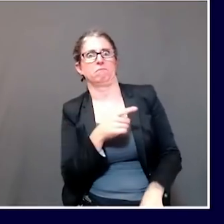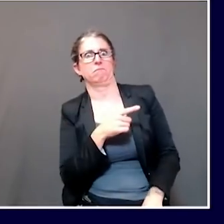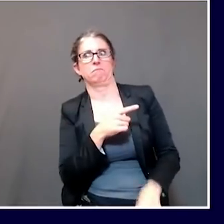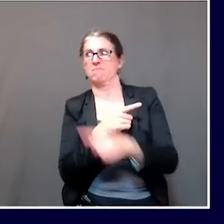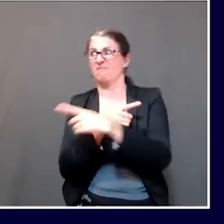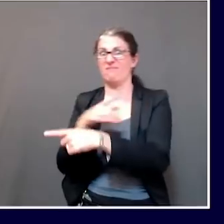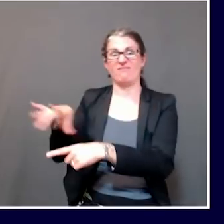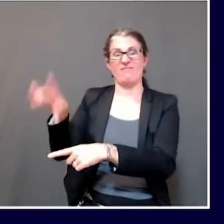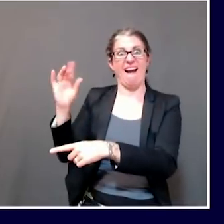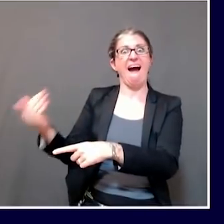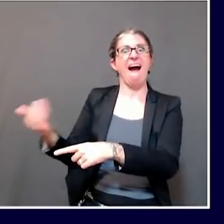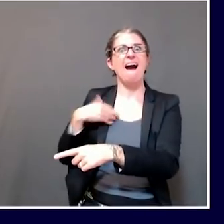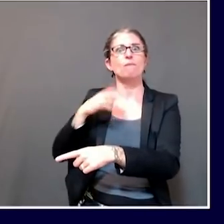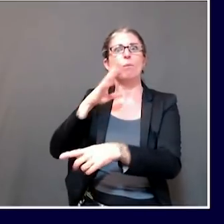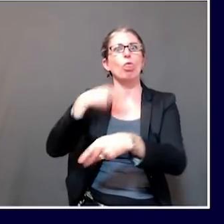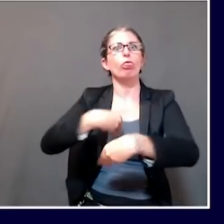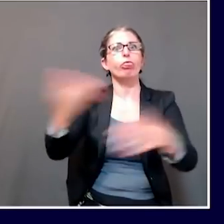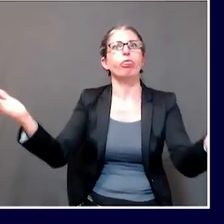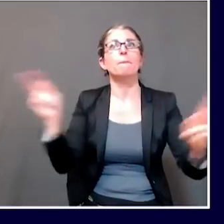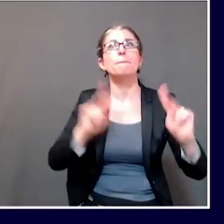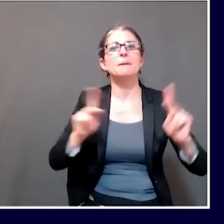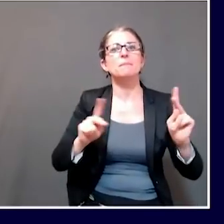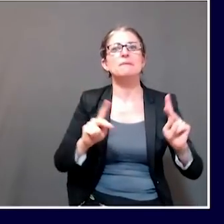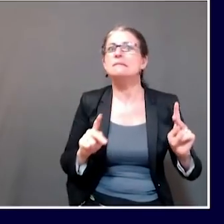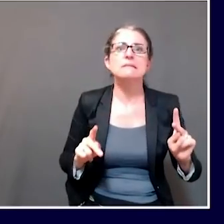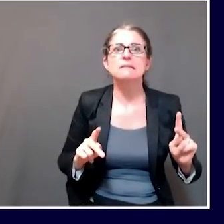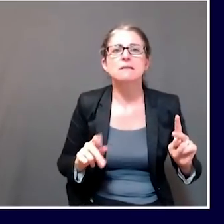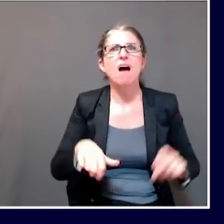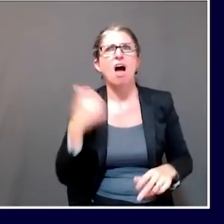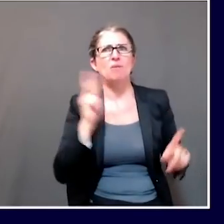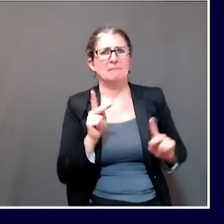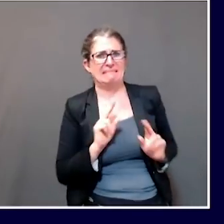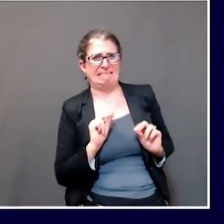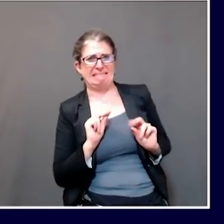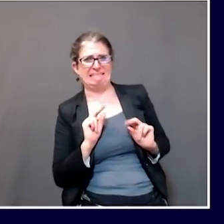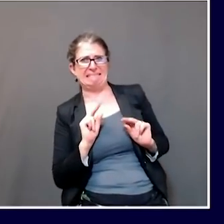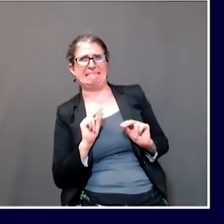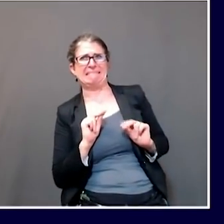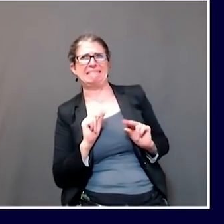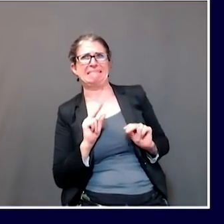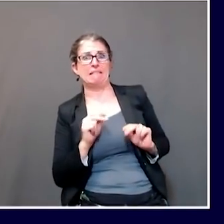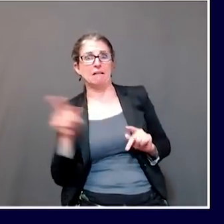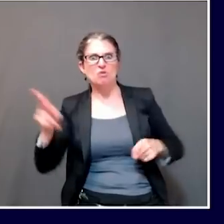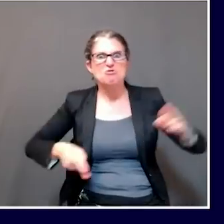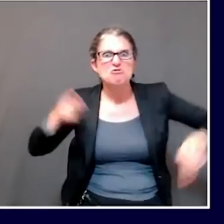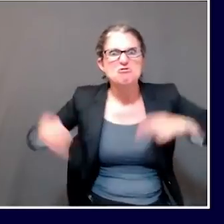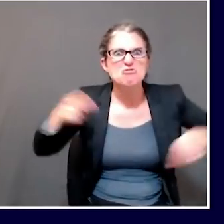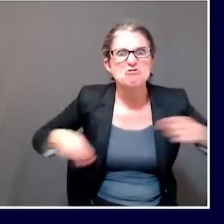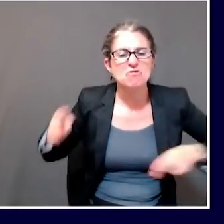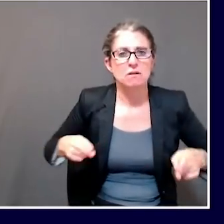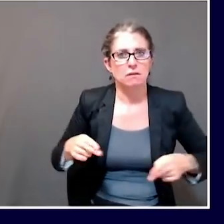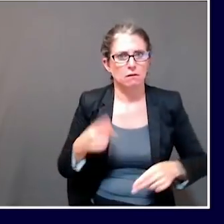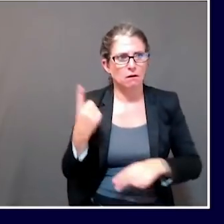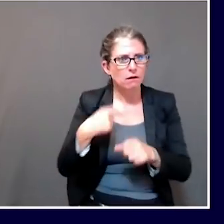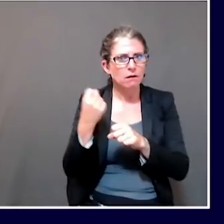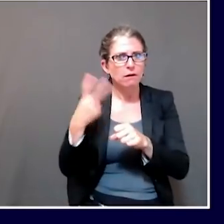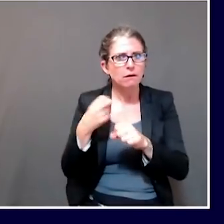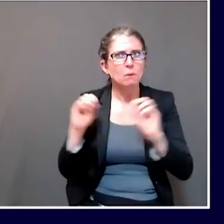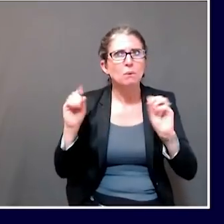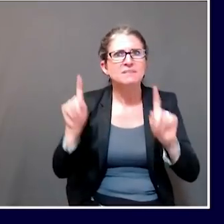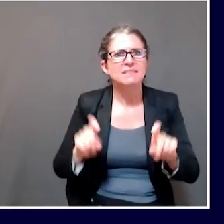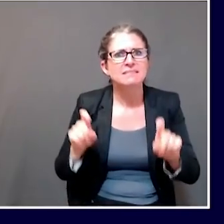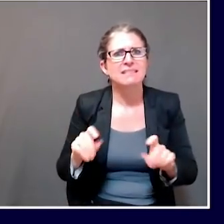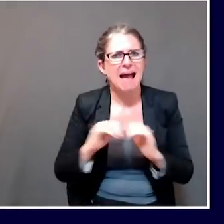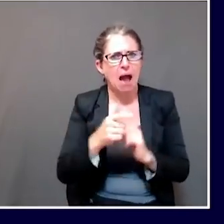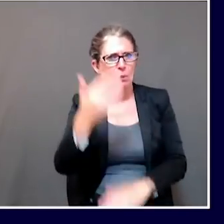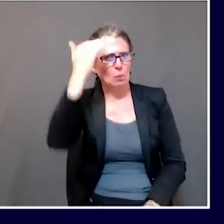new vaccine that will have sort of been rushed through the process? Bob, I like the way you frame the question,